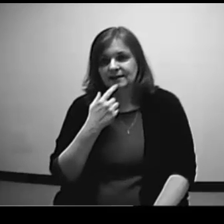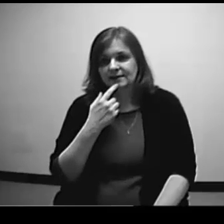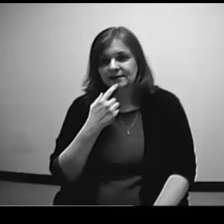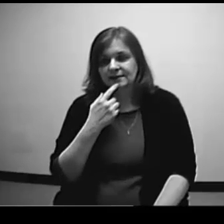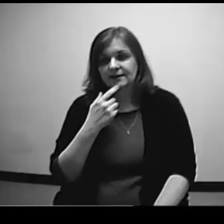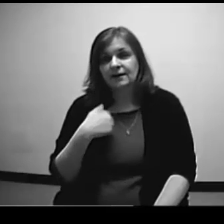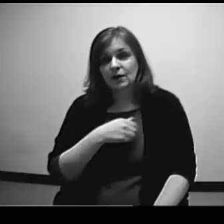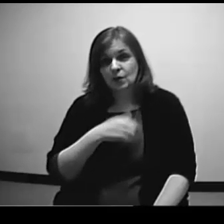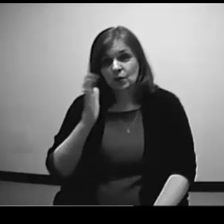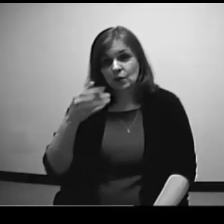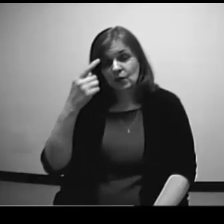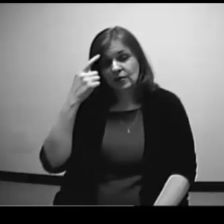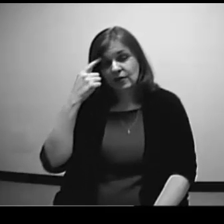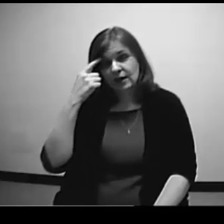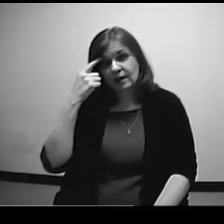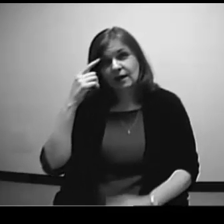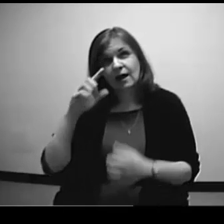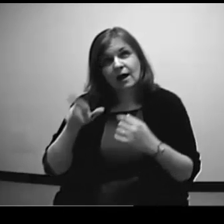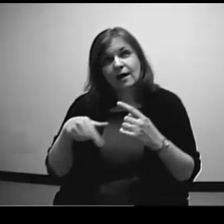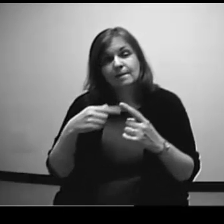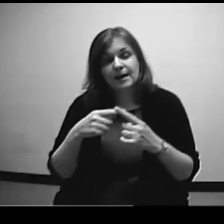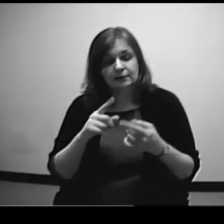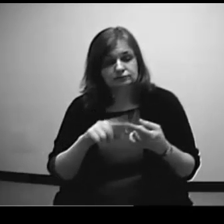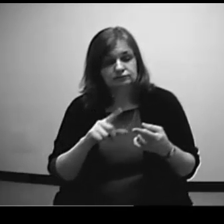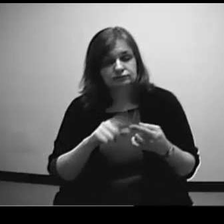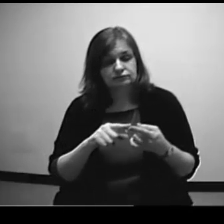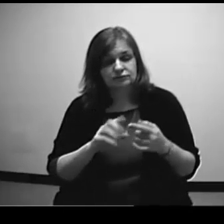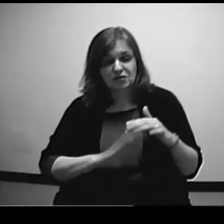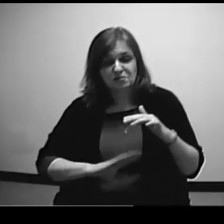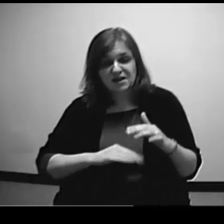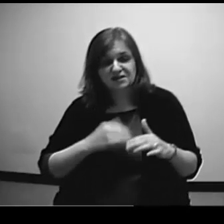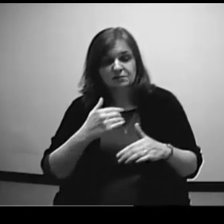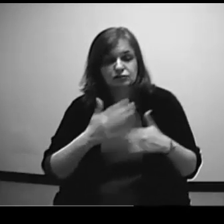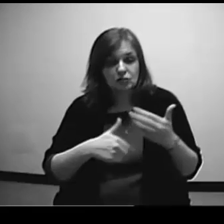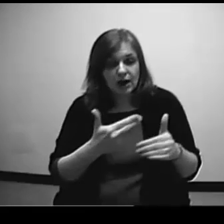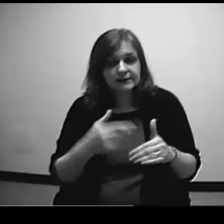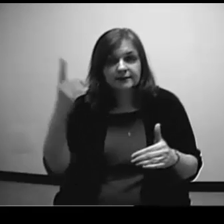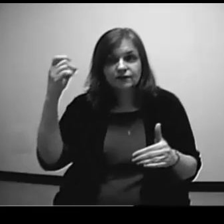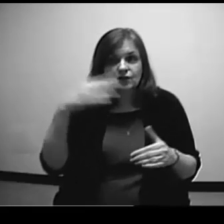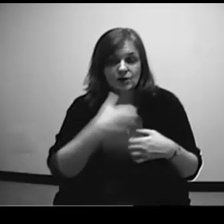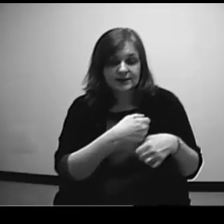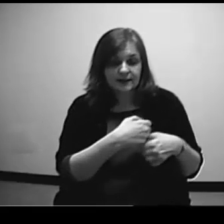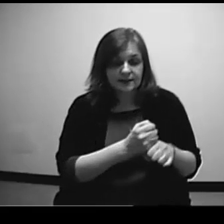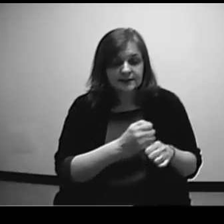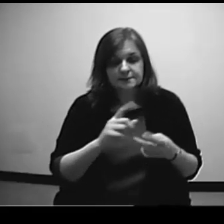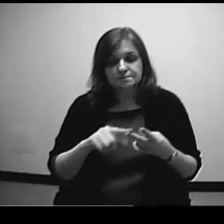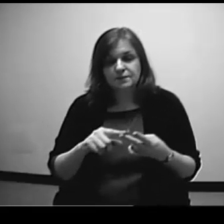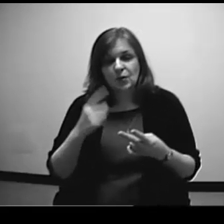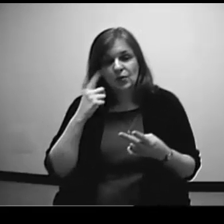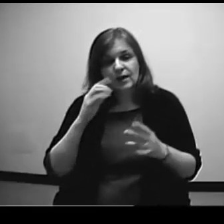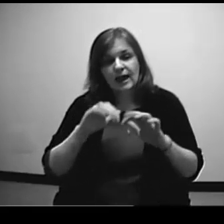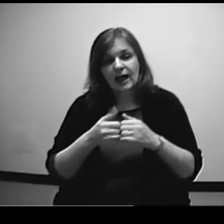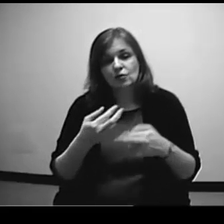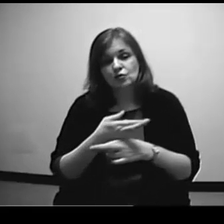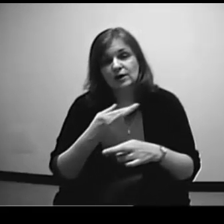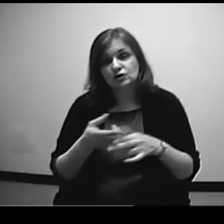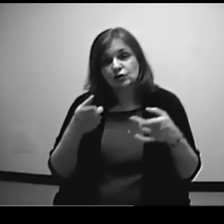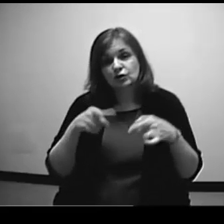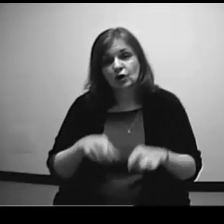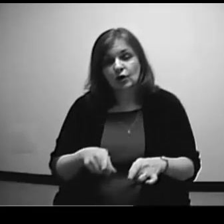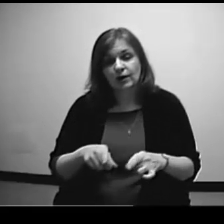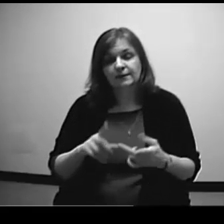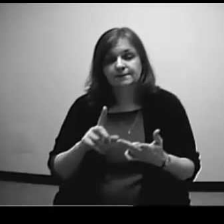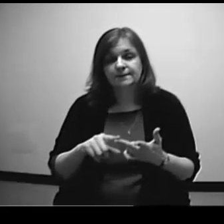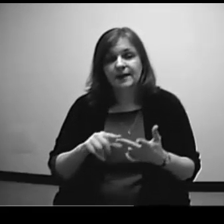So, like I said, we're going to think through the basics of photosynthesis. We're going to think through how these reactions